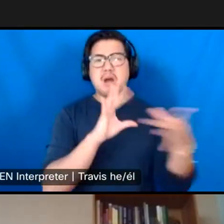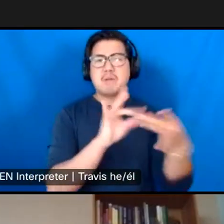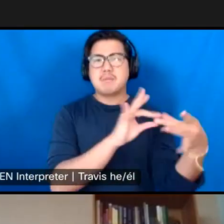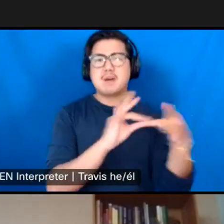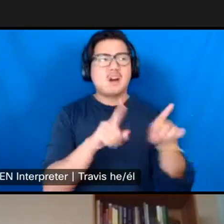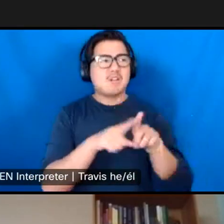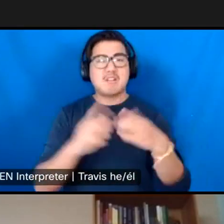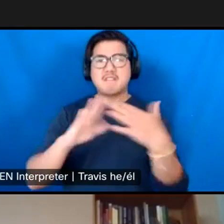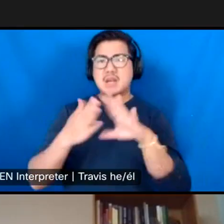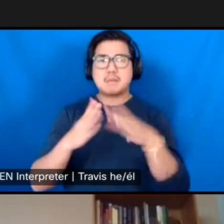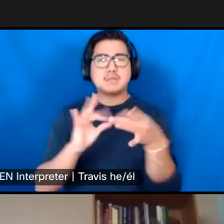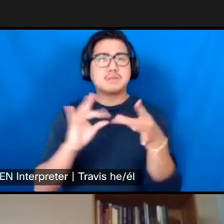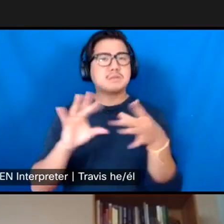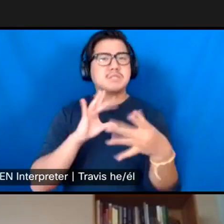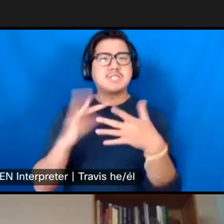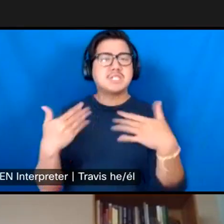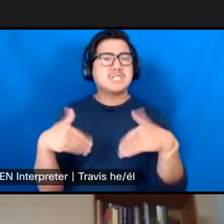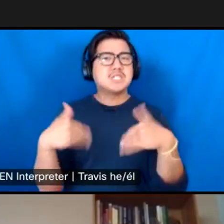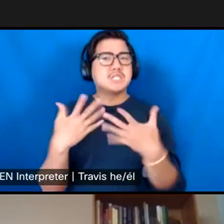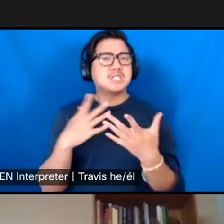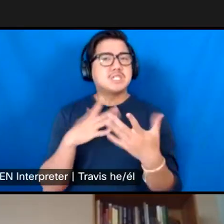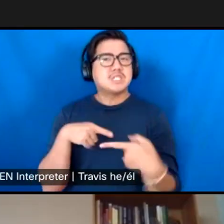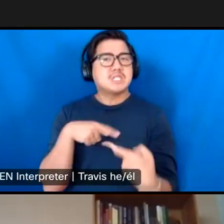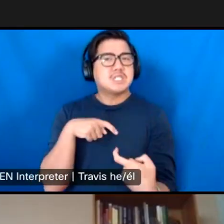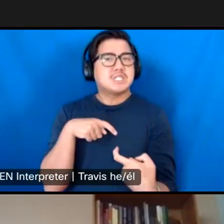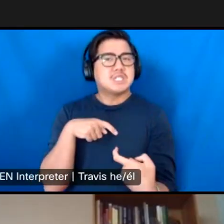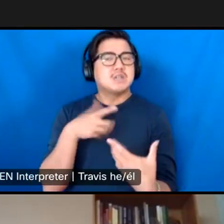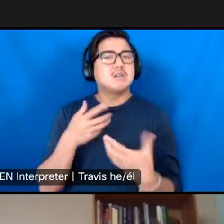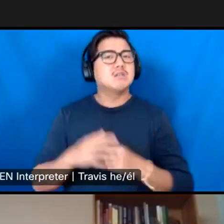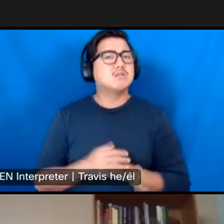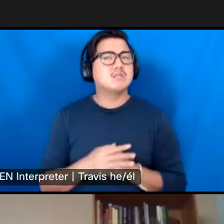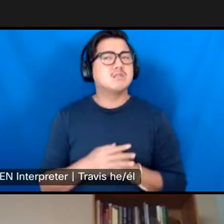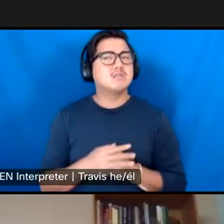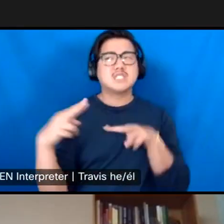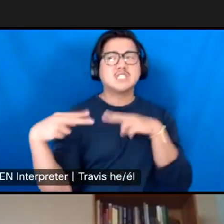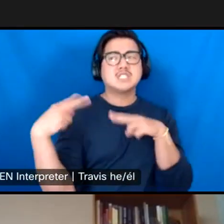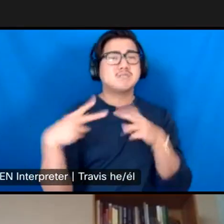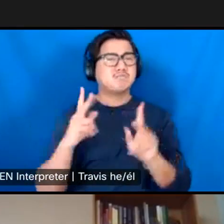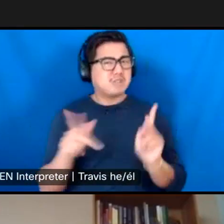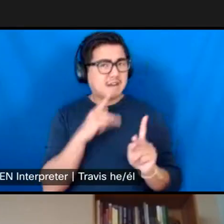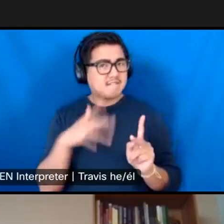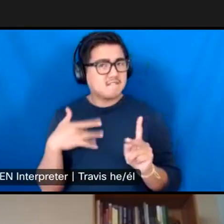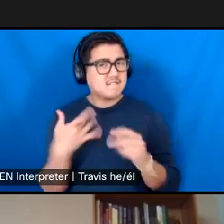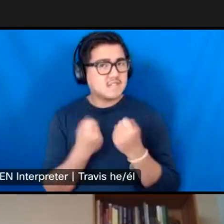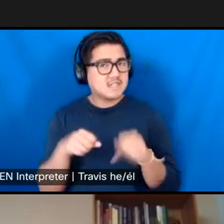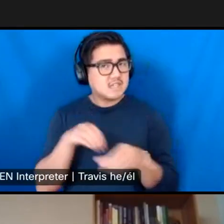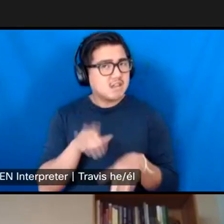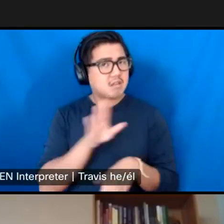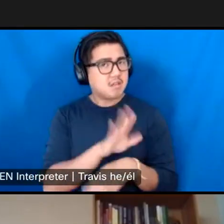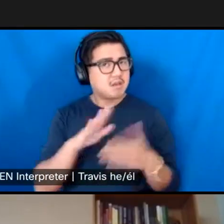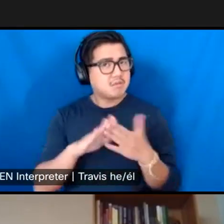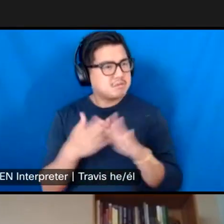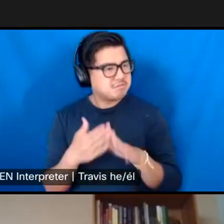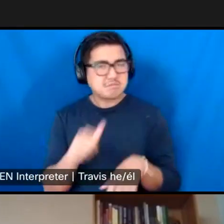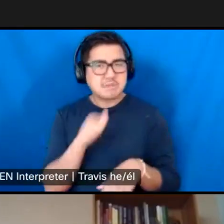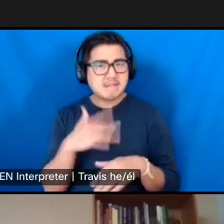community relationships were strained. And folks didn't feel safe in their own communities, let alone their families. So there was